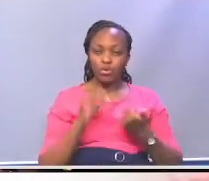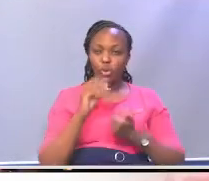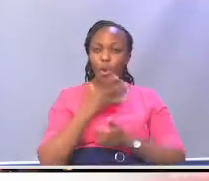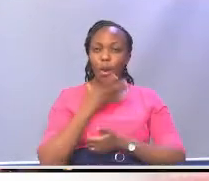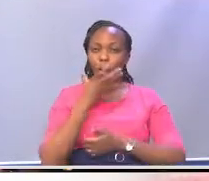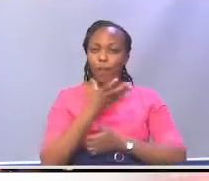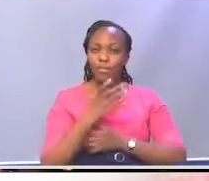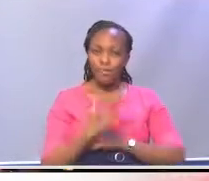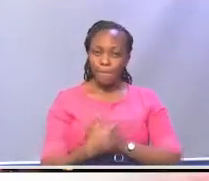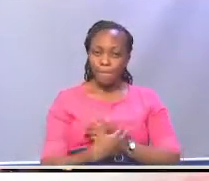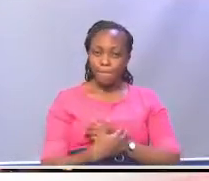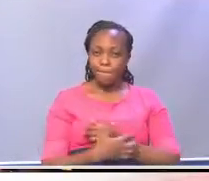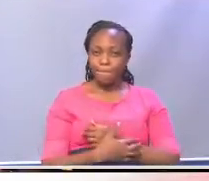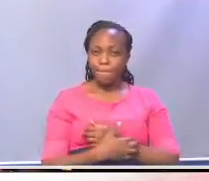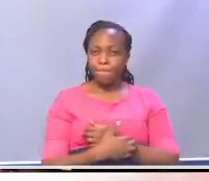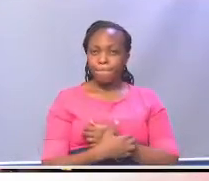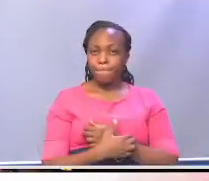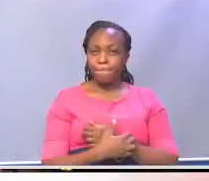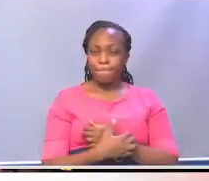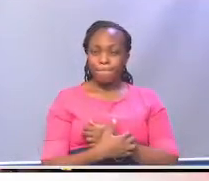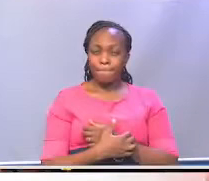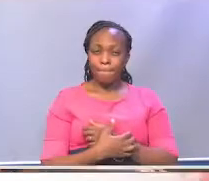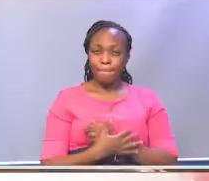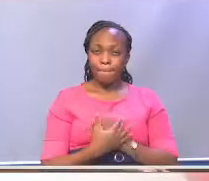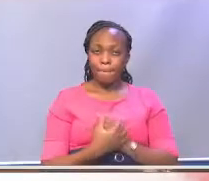DCI headquarters and has filed the following report.